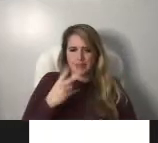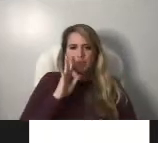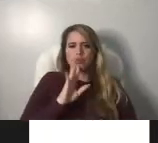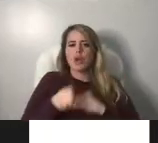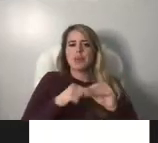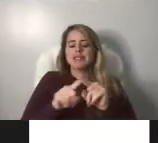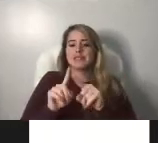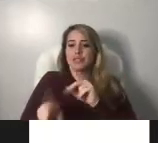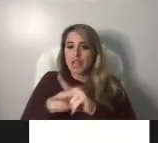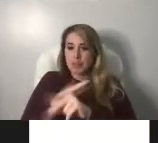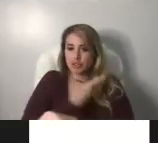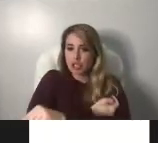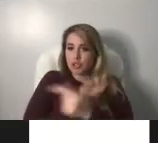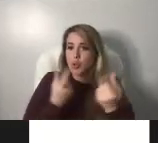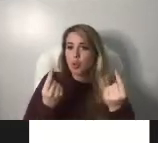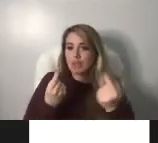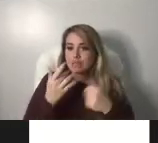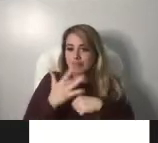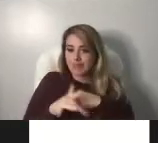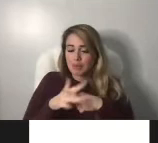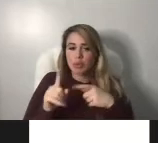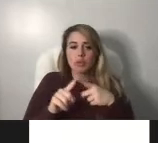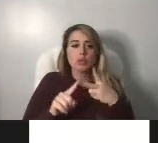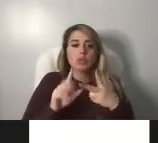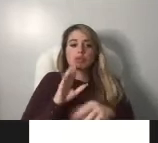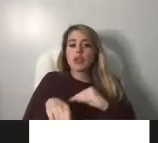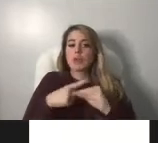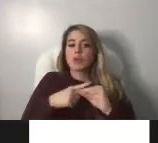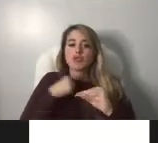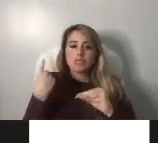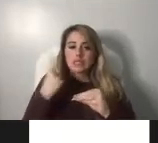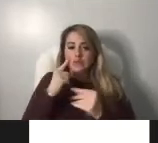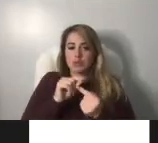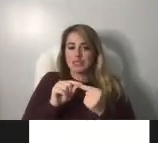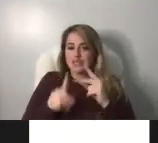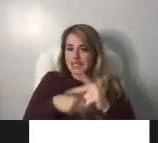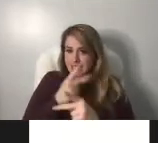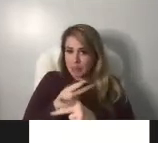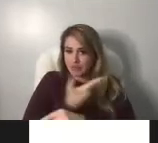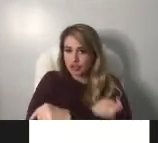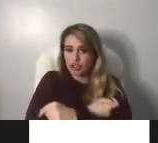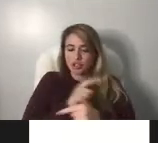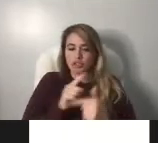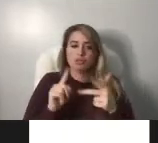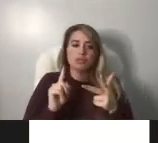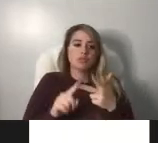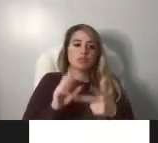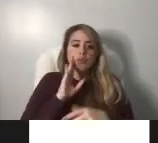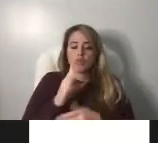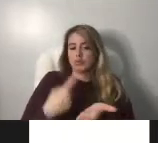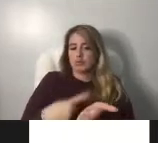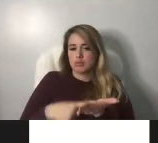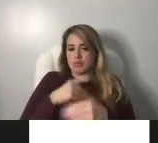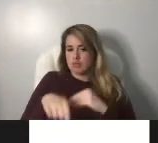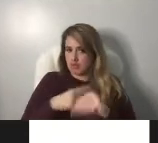injections are available. We're going to talk about what the risks are for certain types of injections. And then we'll discuss, do